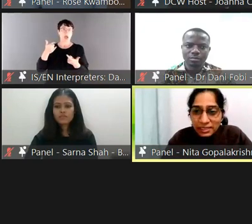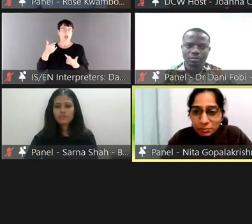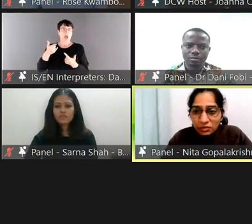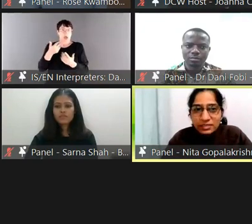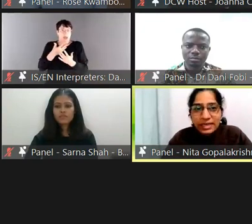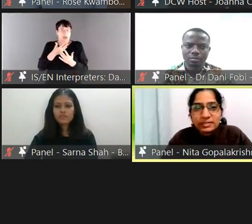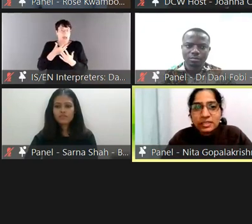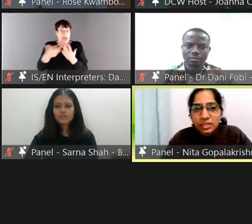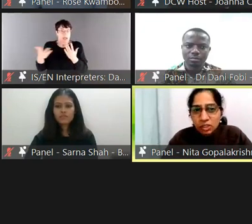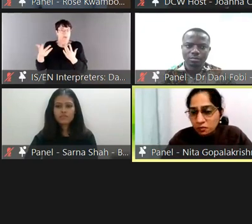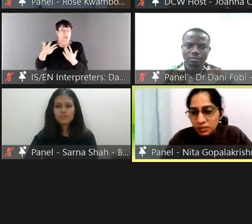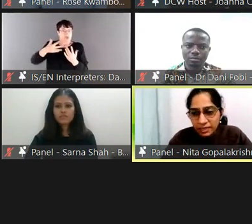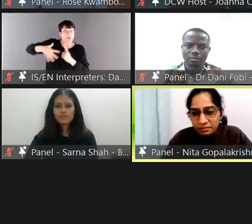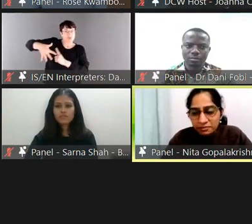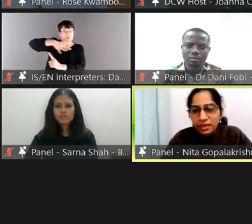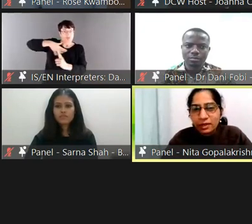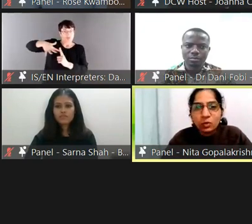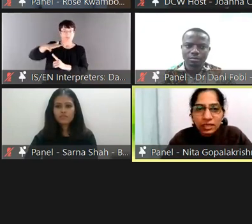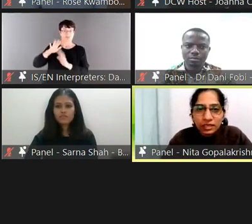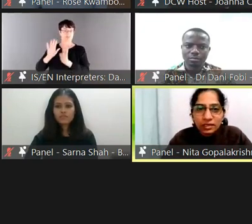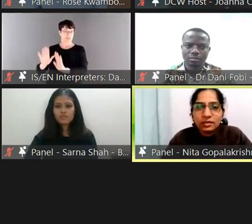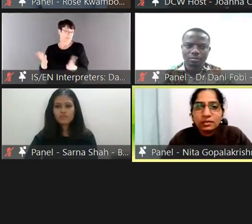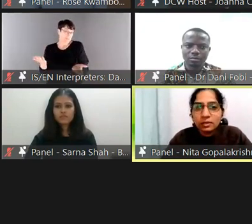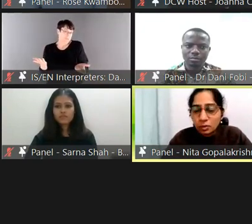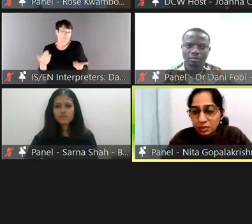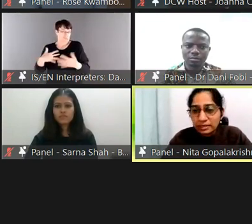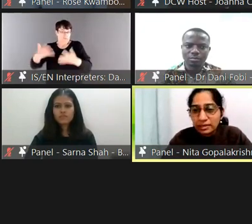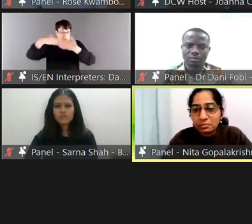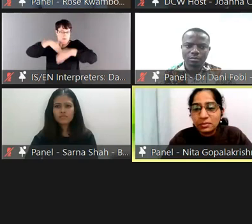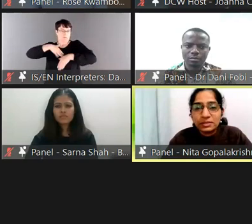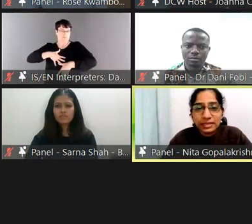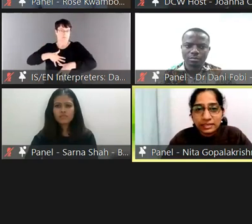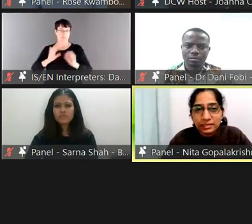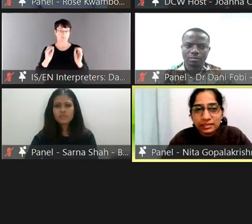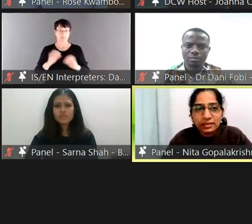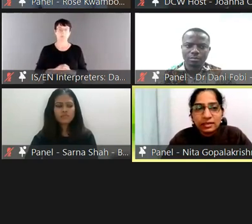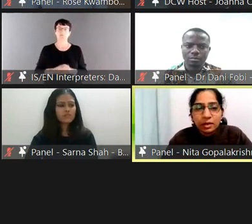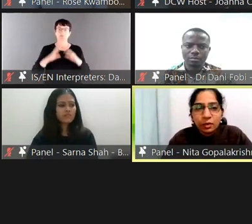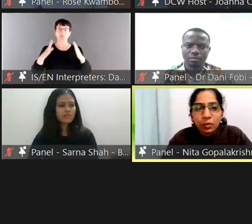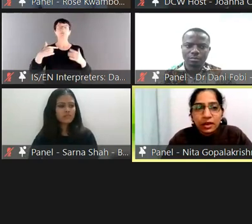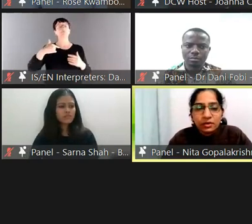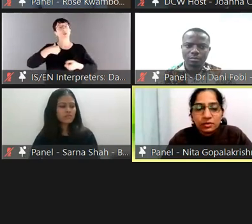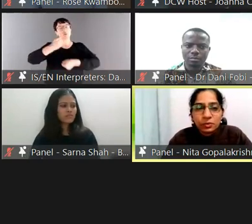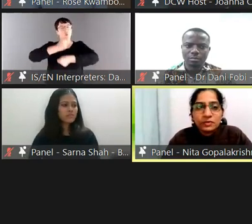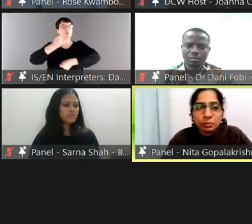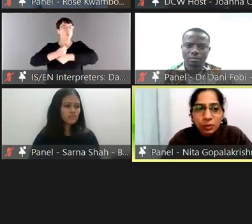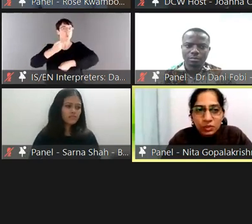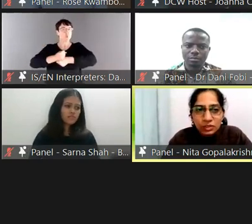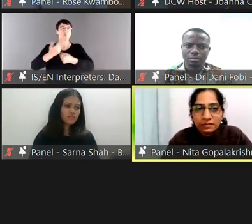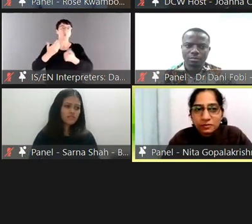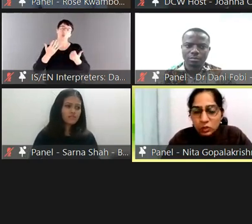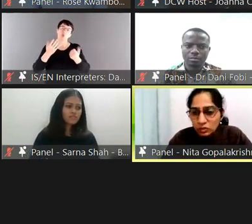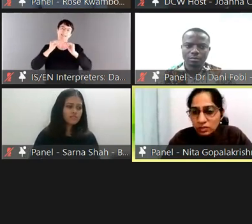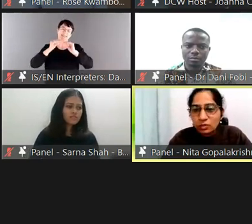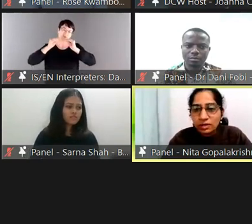in my experience as a teacher of the deaf and working in low-income settings, where we've